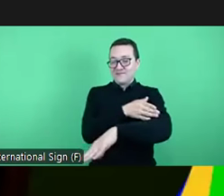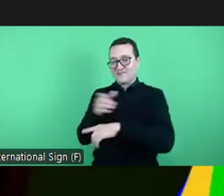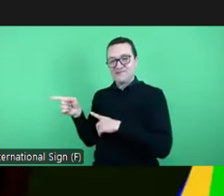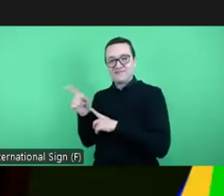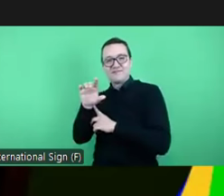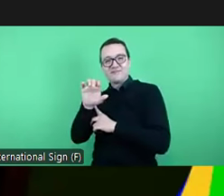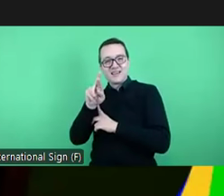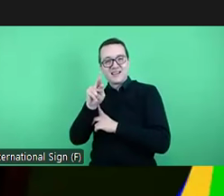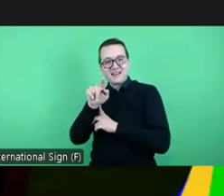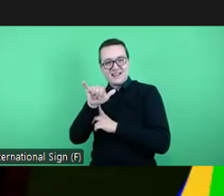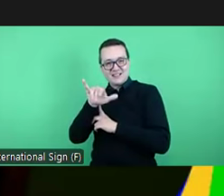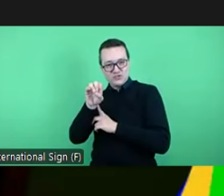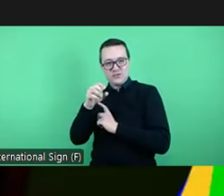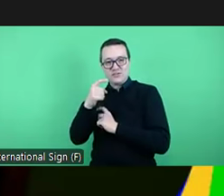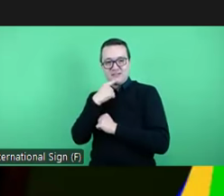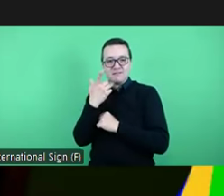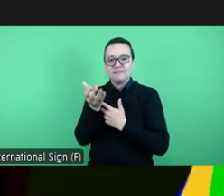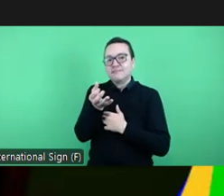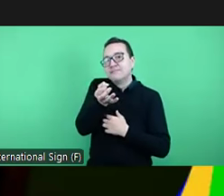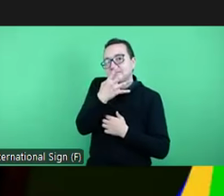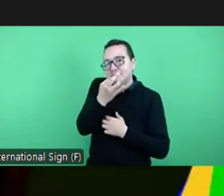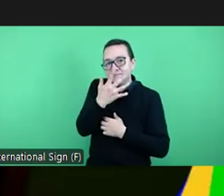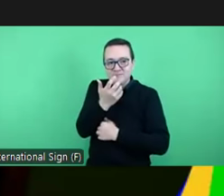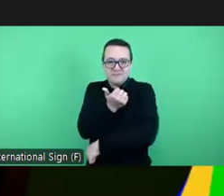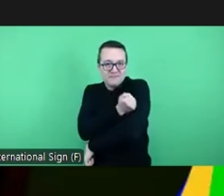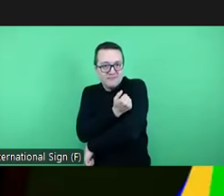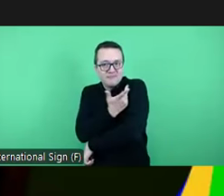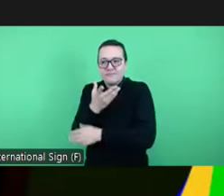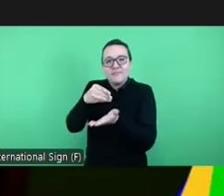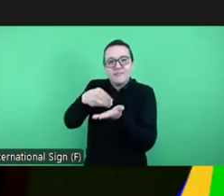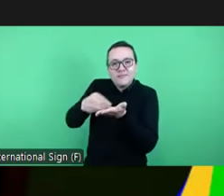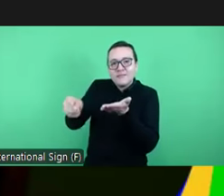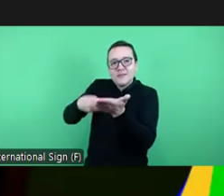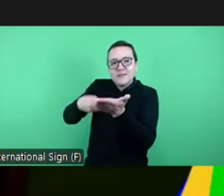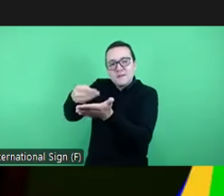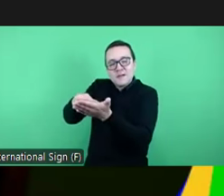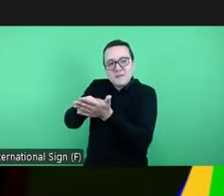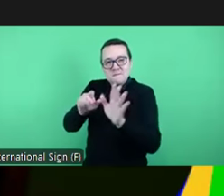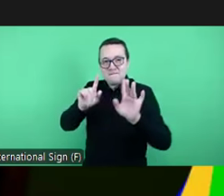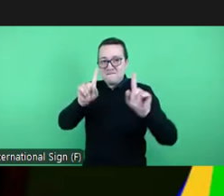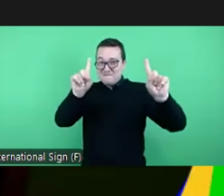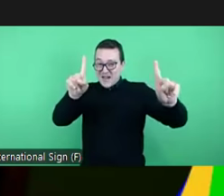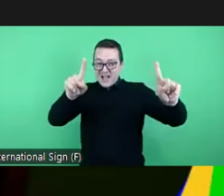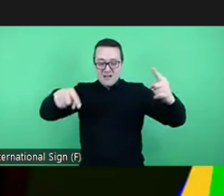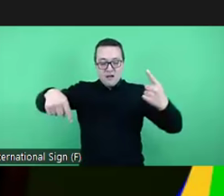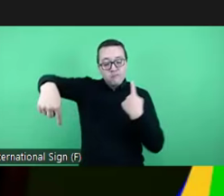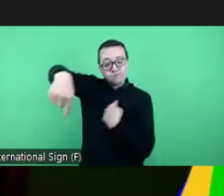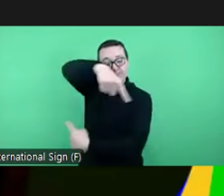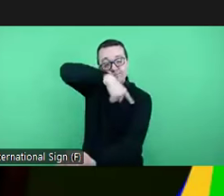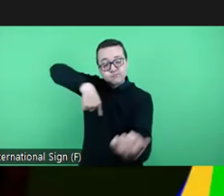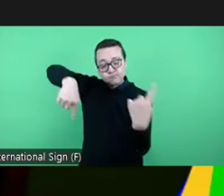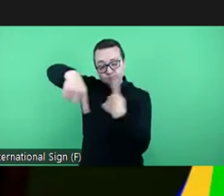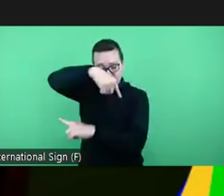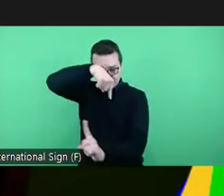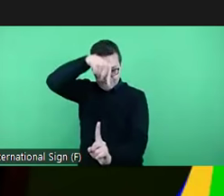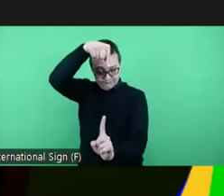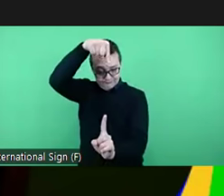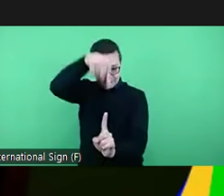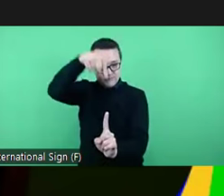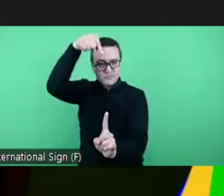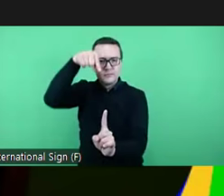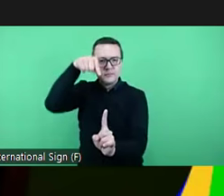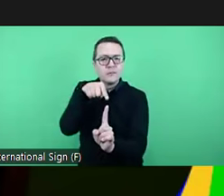that E we aí, direct no towards the centro de tudo isso, o acquisition primeiro deles, o of mais medication importante, is é a estratégia de huge. saúde da At família, the very